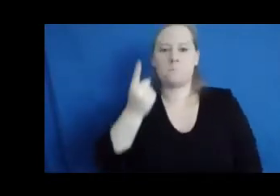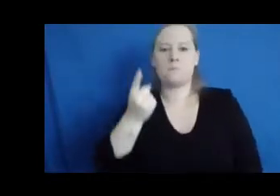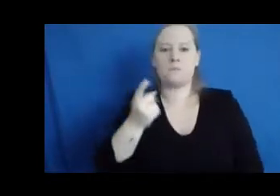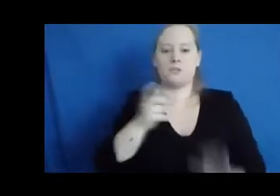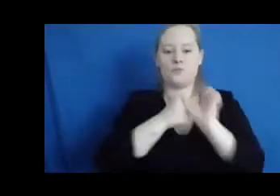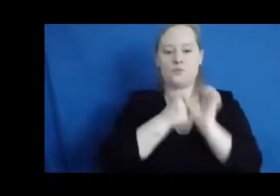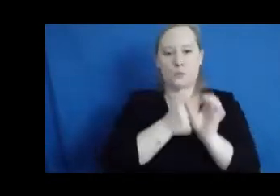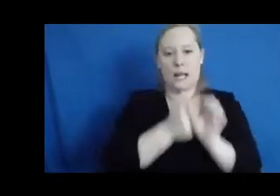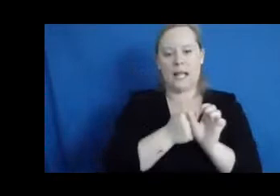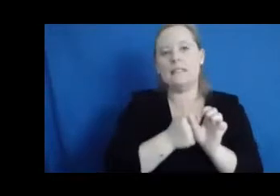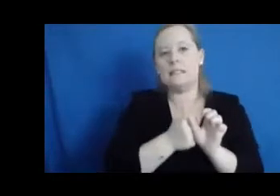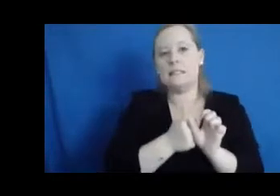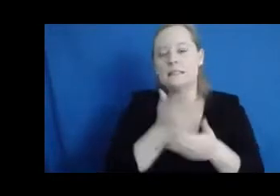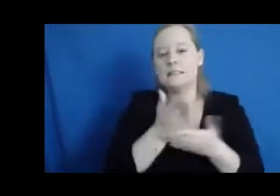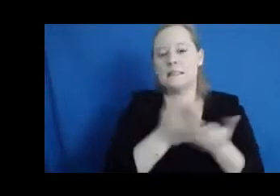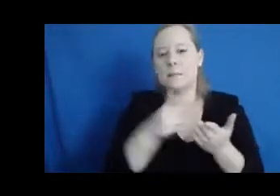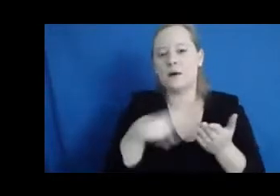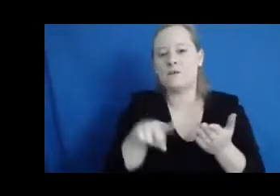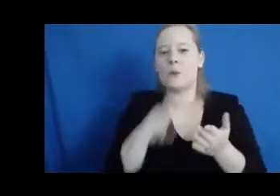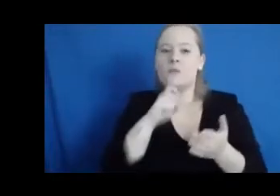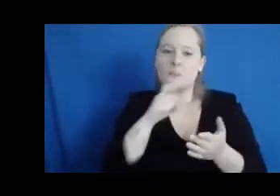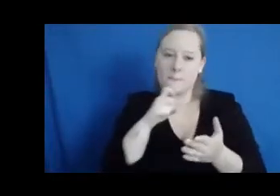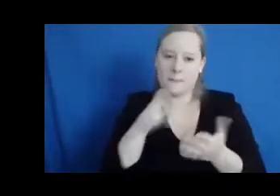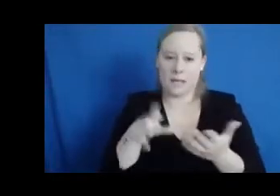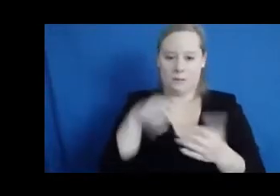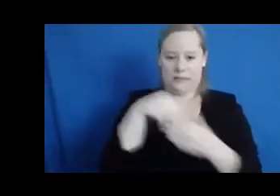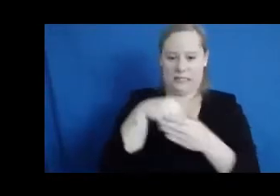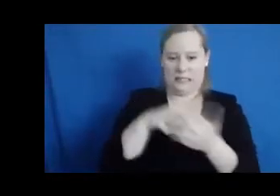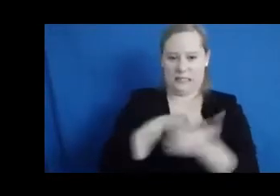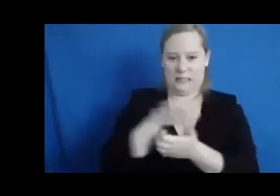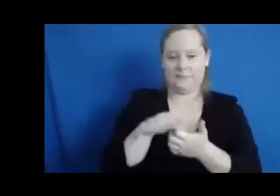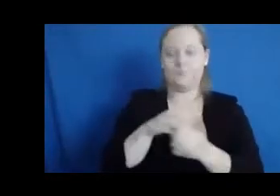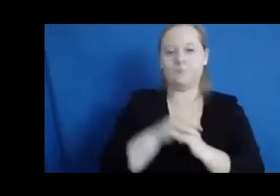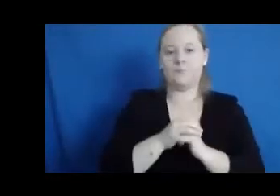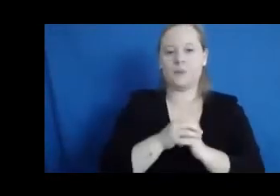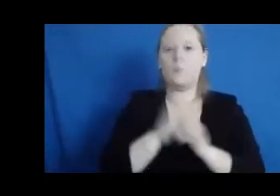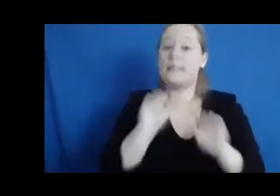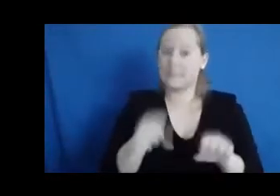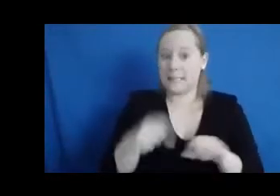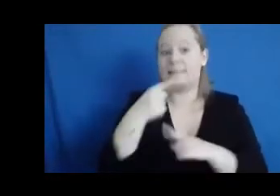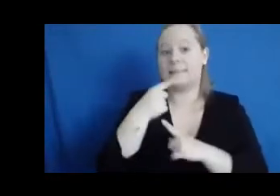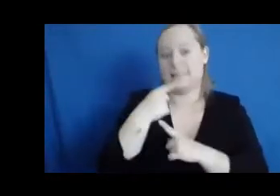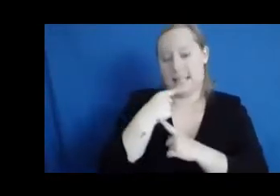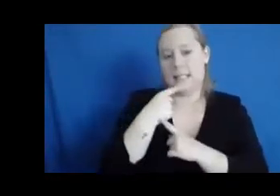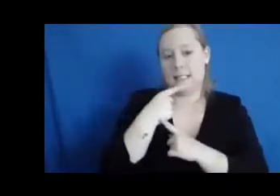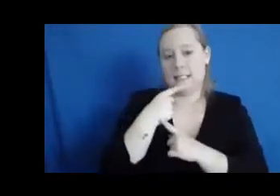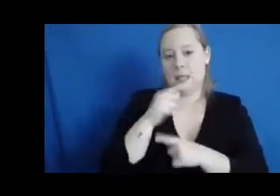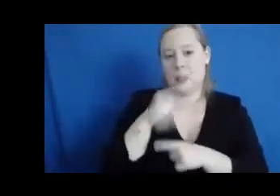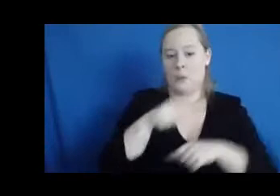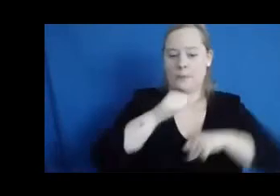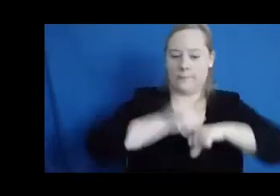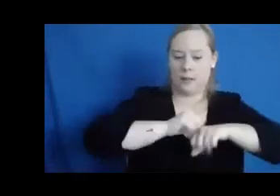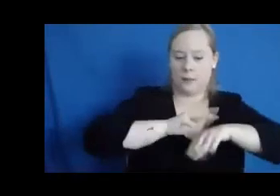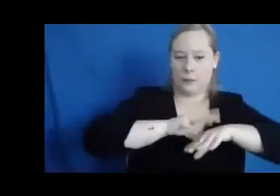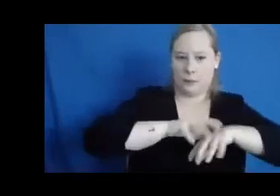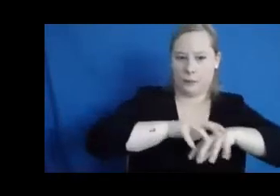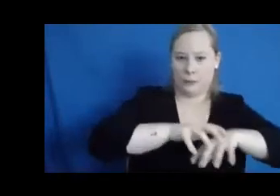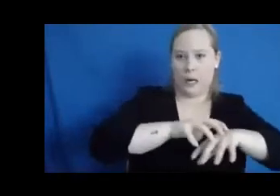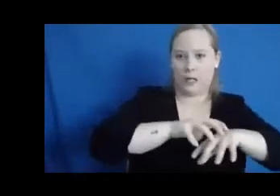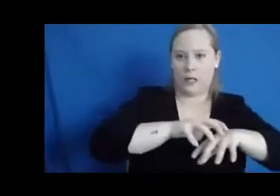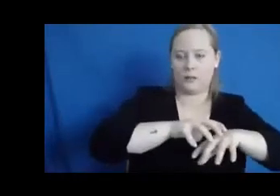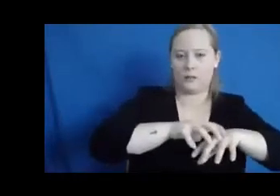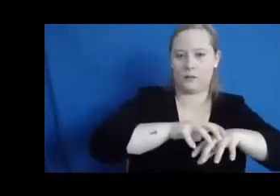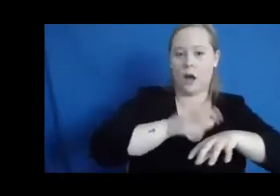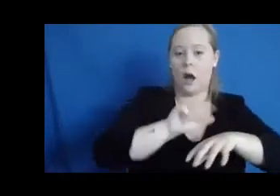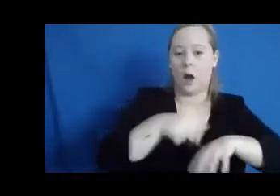some of those metal constituents. So we can say safely that these bedrock rock aquifers